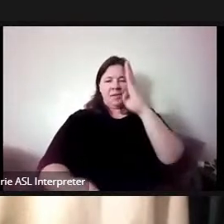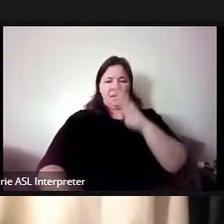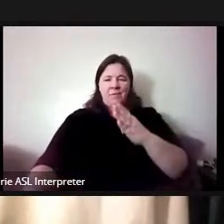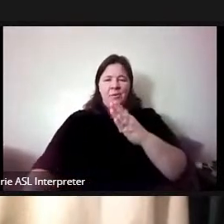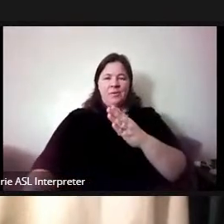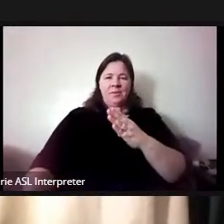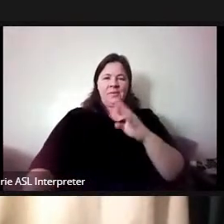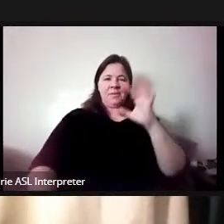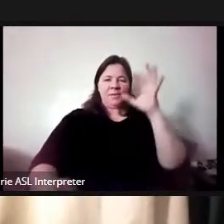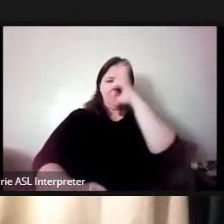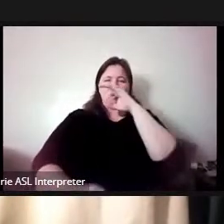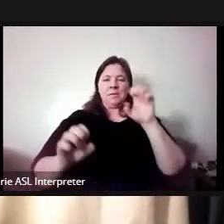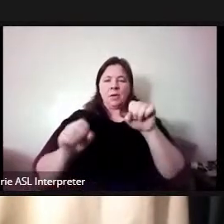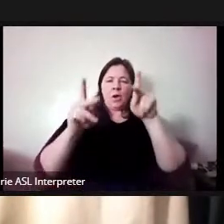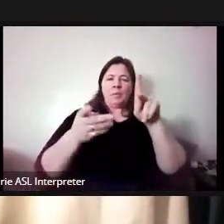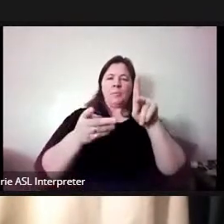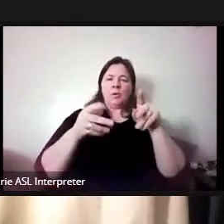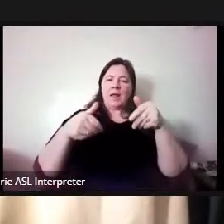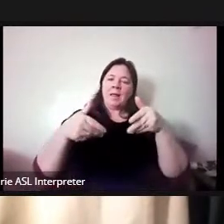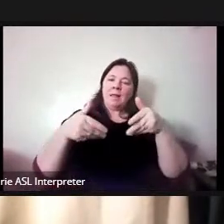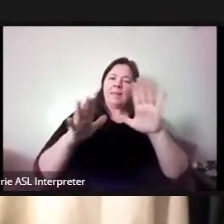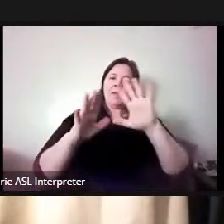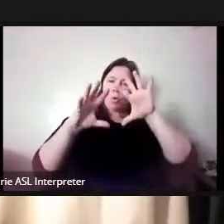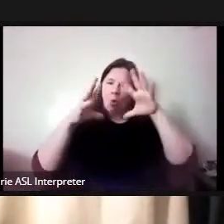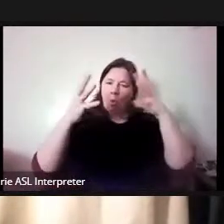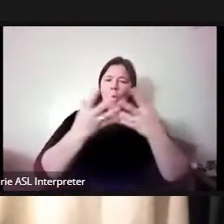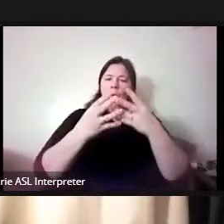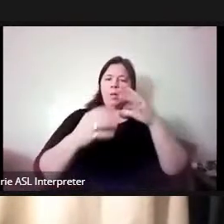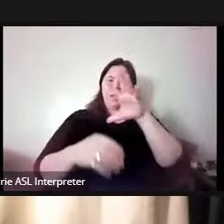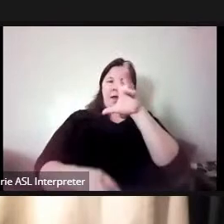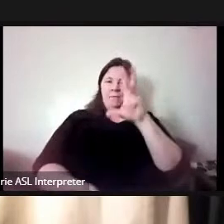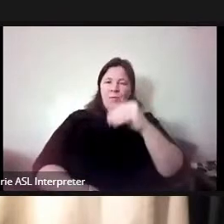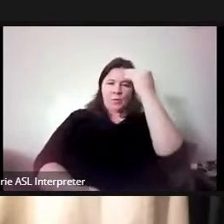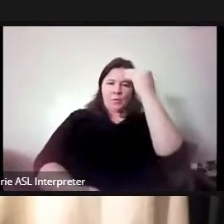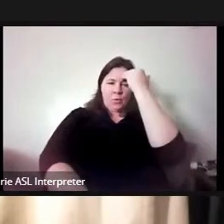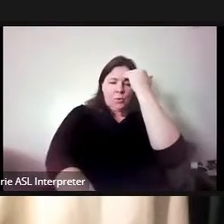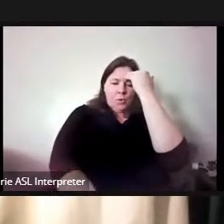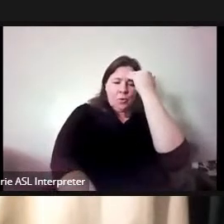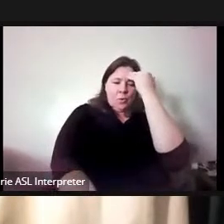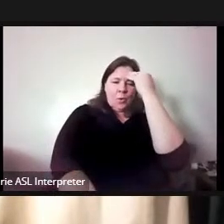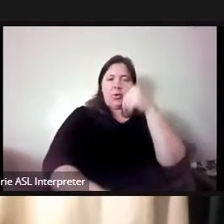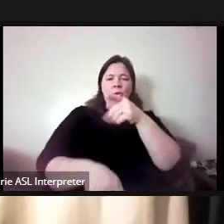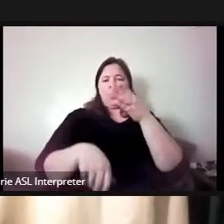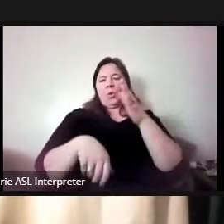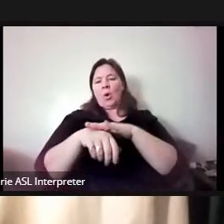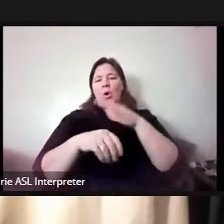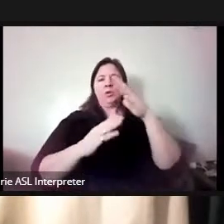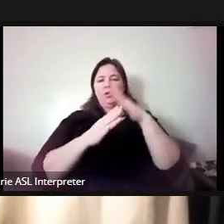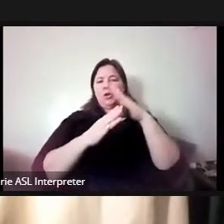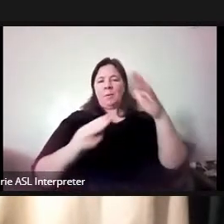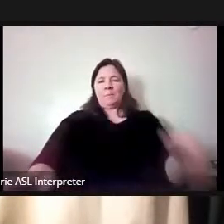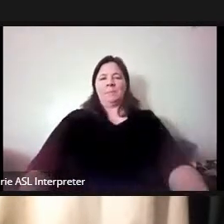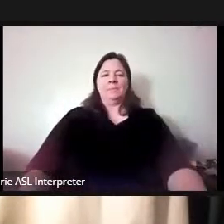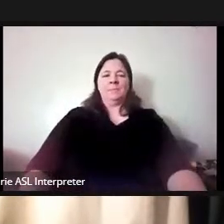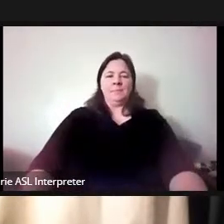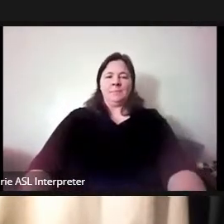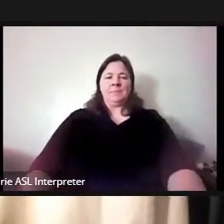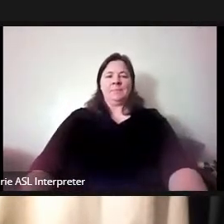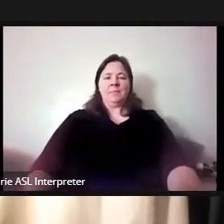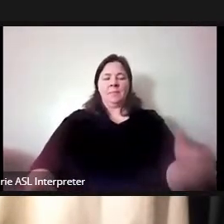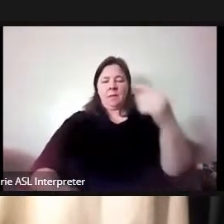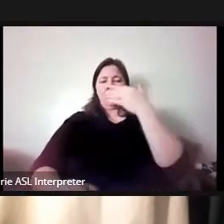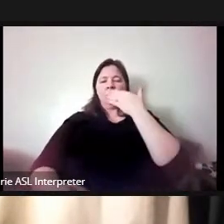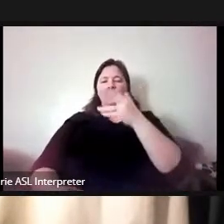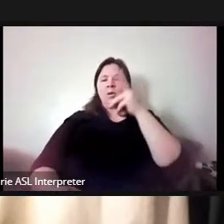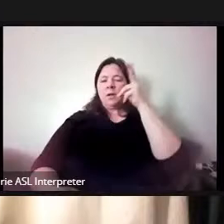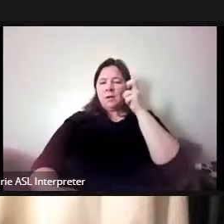never miss an opportunity to let the whole of Africa know that you guys are on top. So it's always good to hear